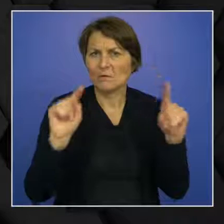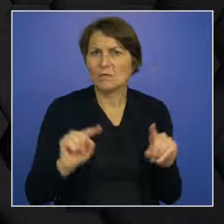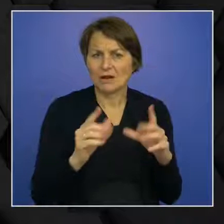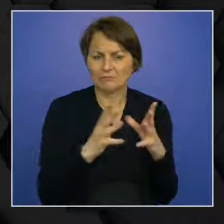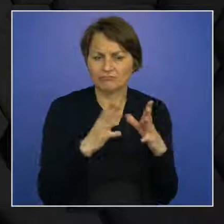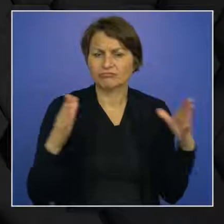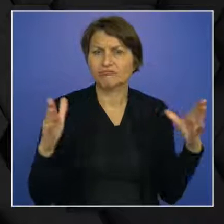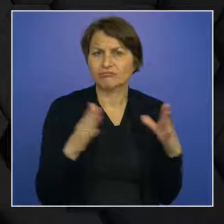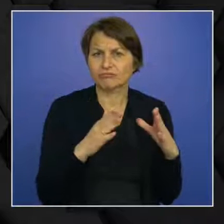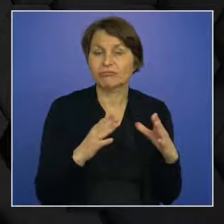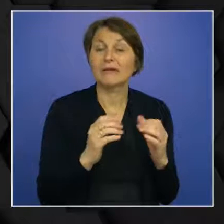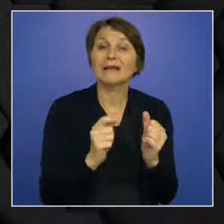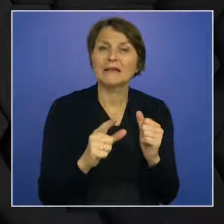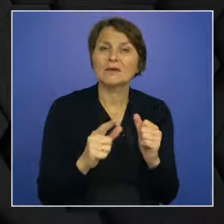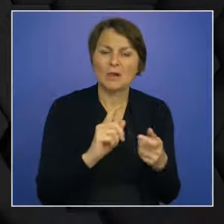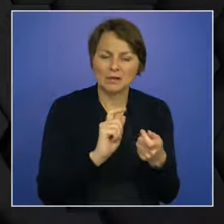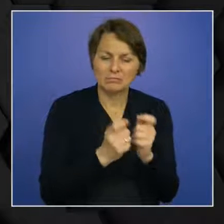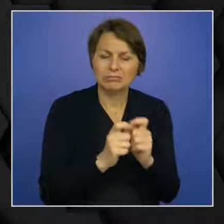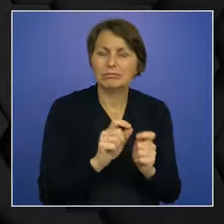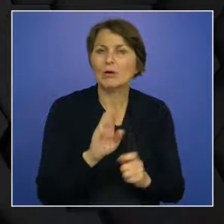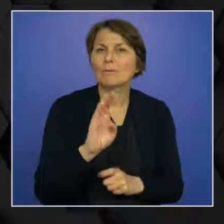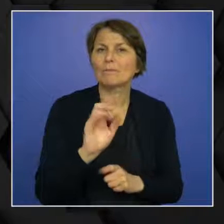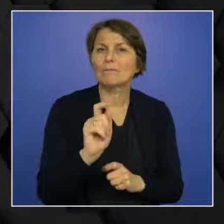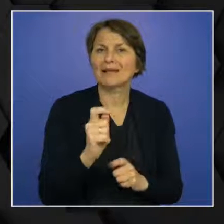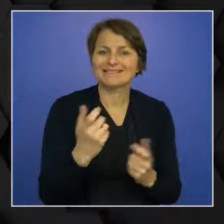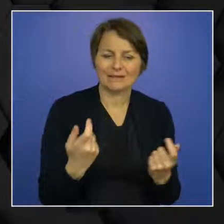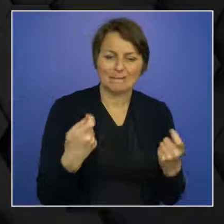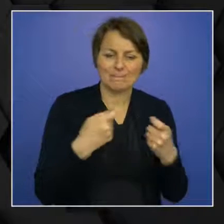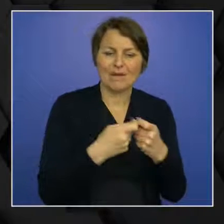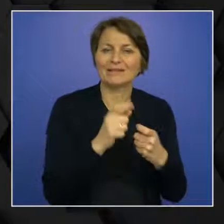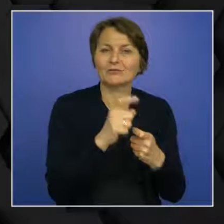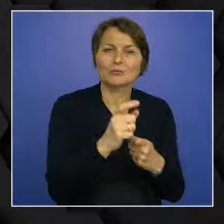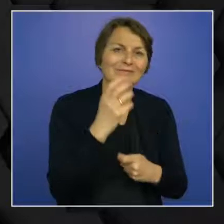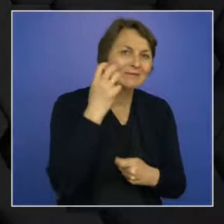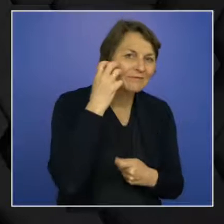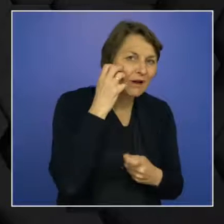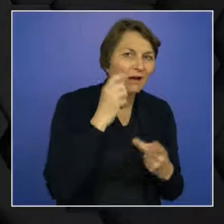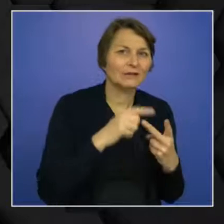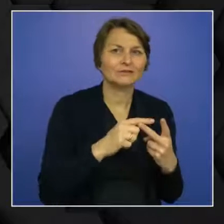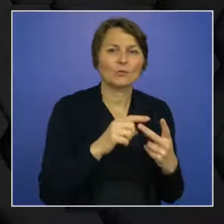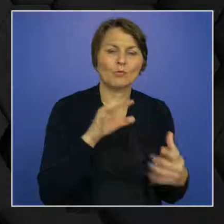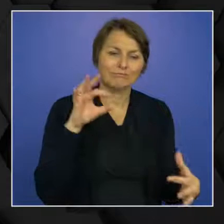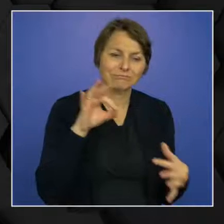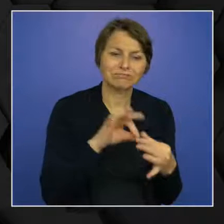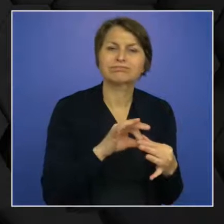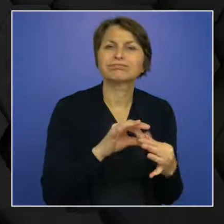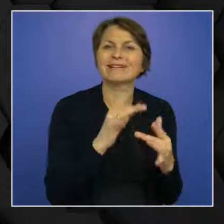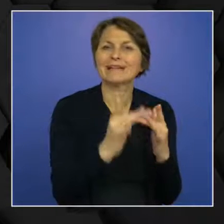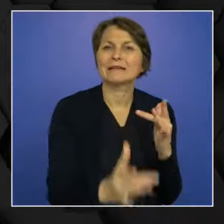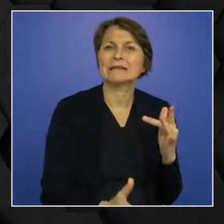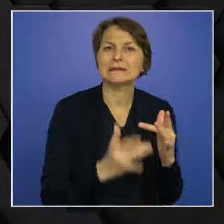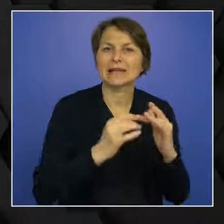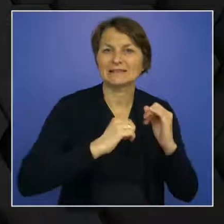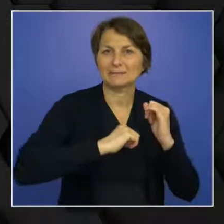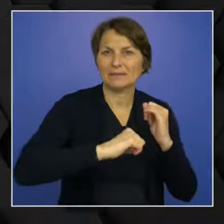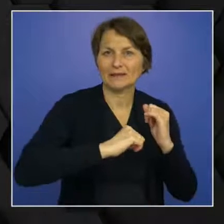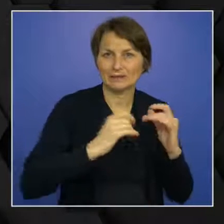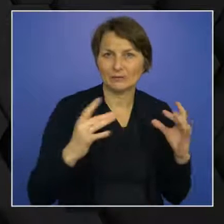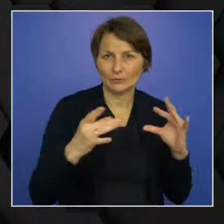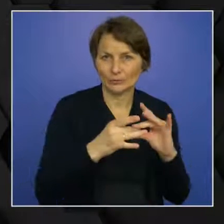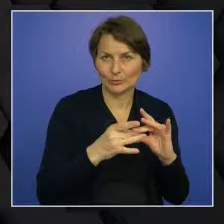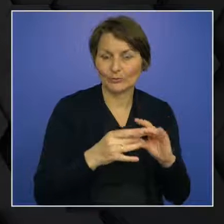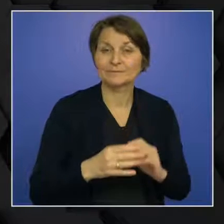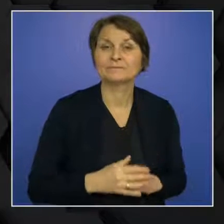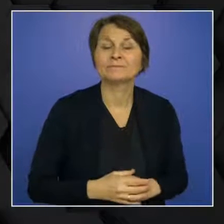rate for your device and for your internet connection. And the difference between these two is